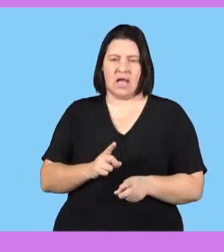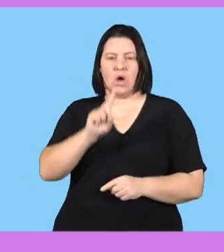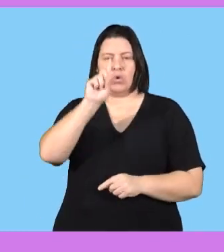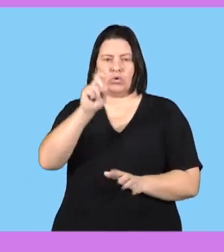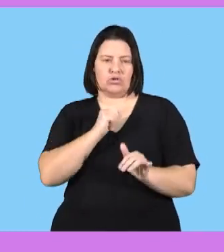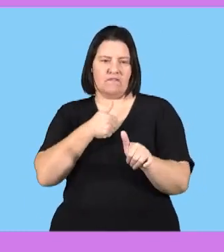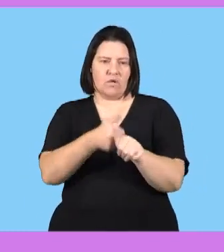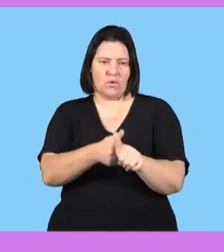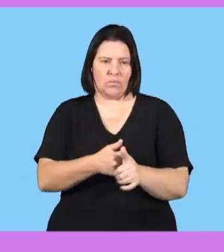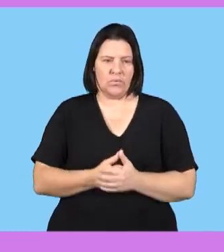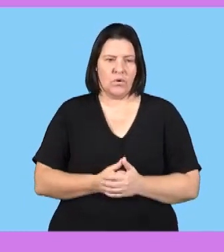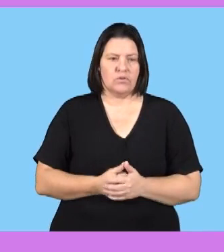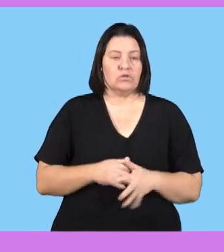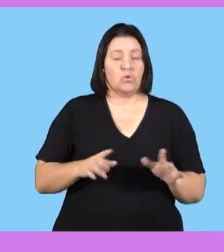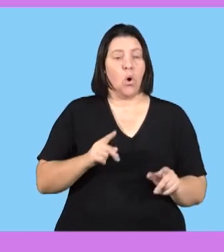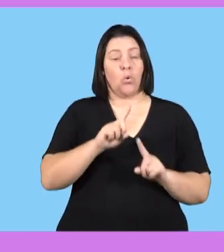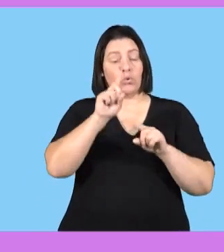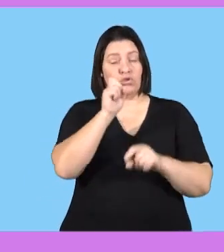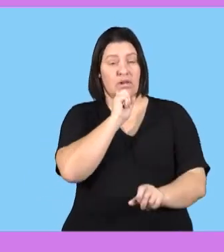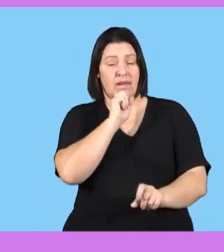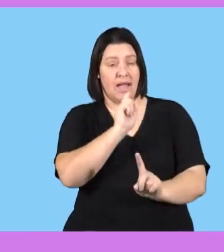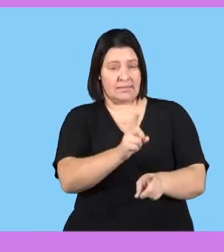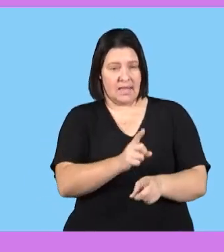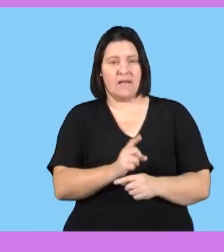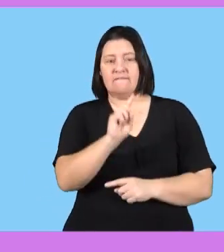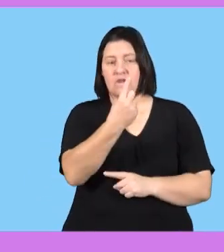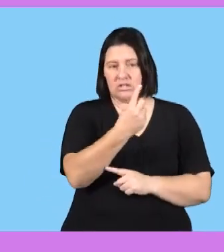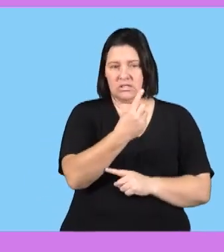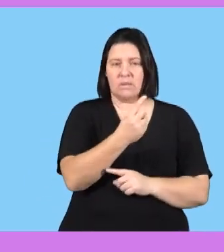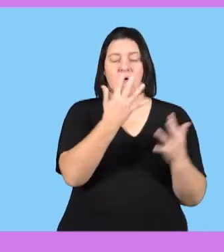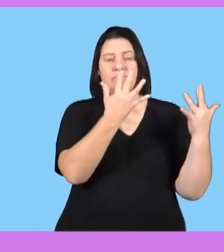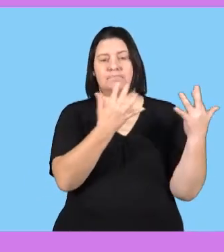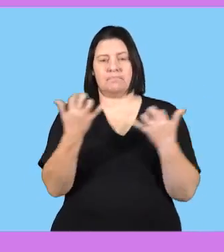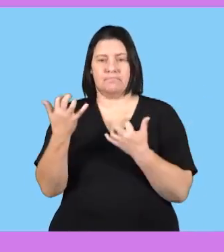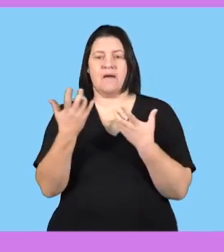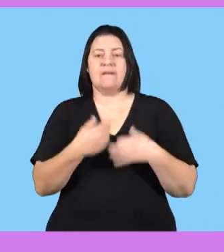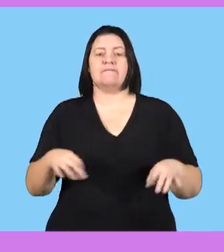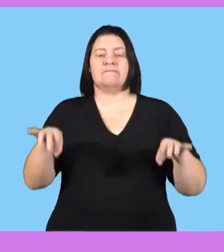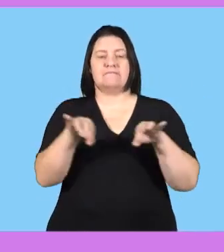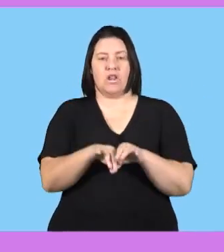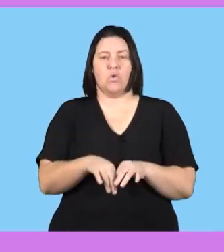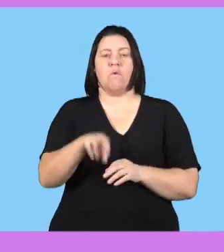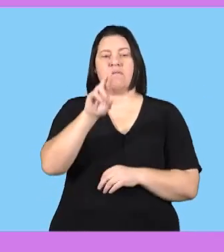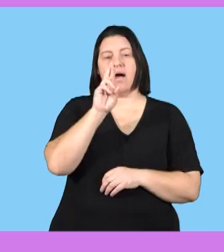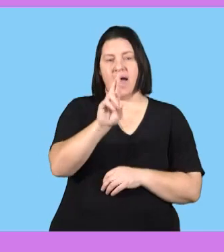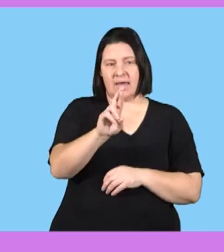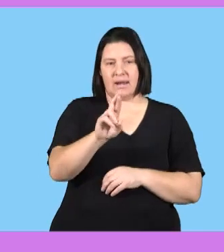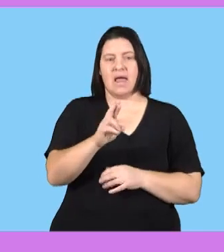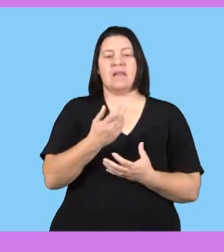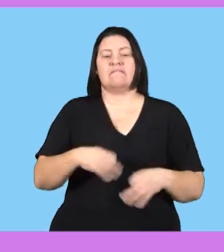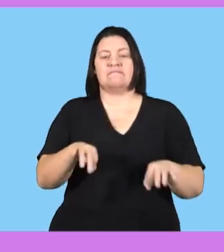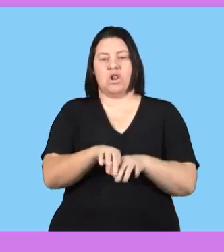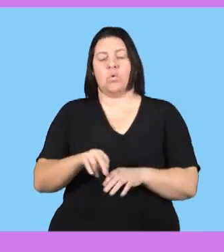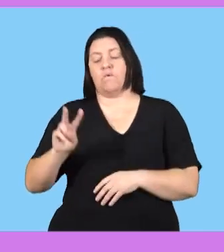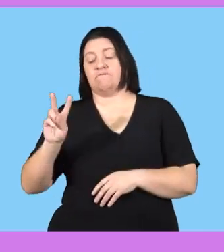questions. Okay, now to answer the questions, the first one is to calculate the values of R and the value